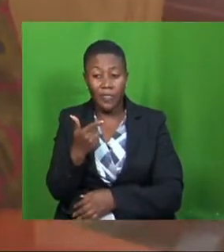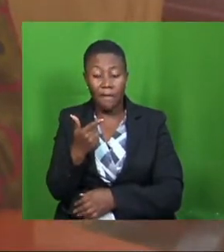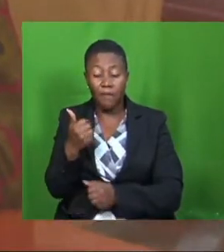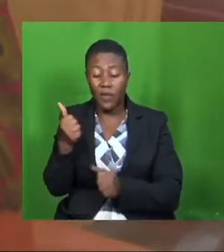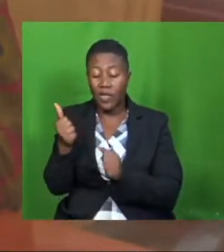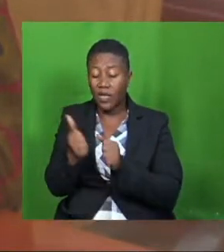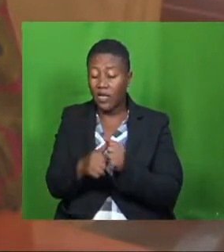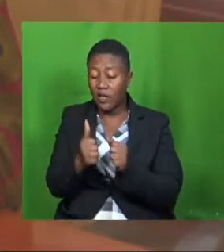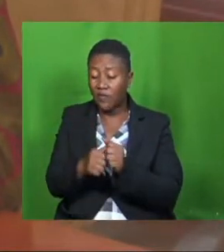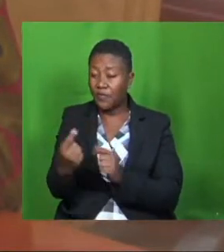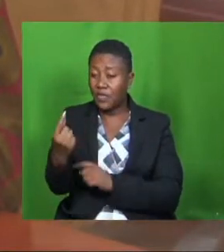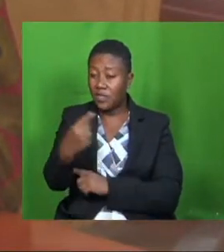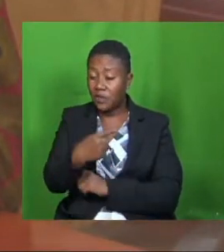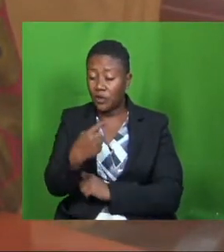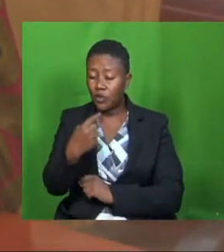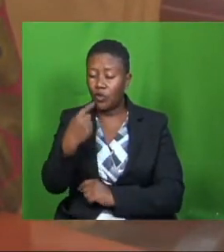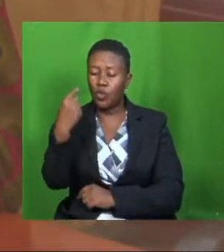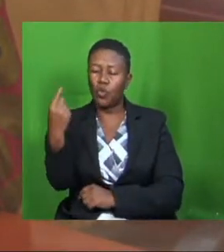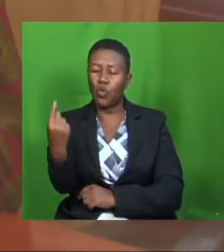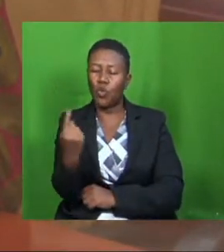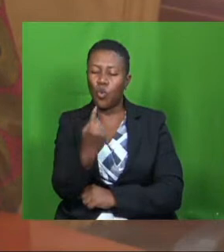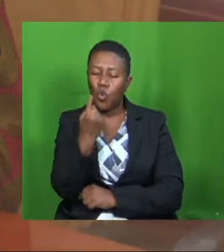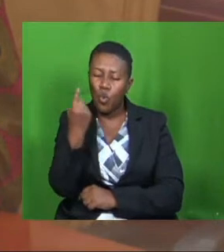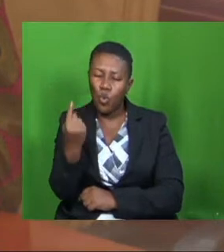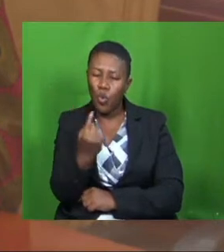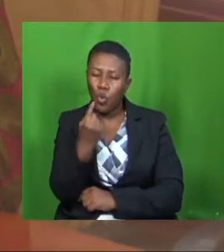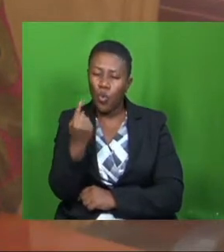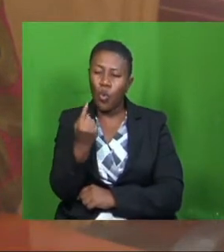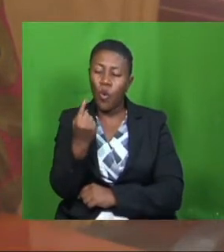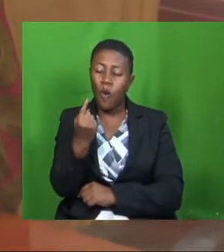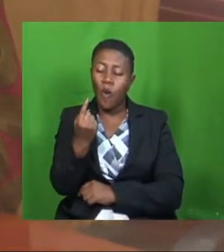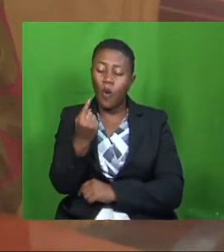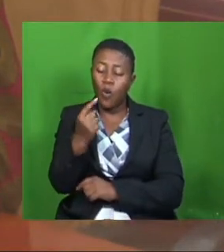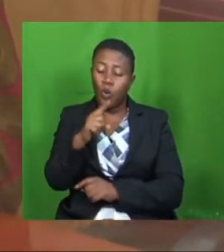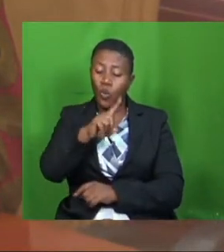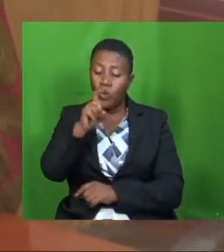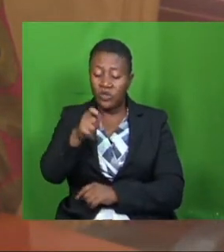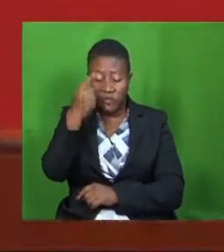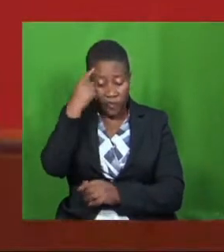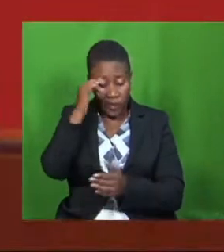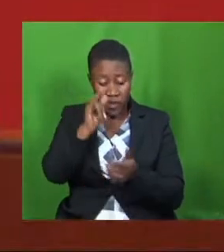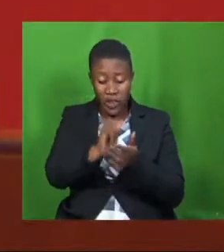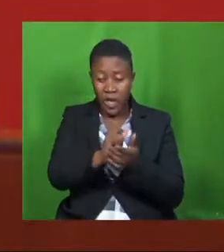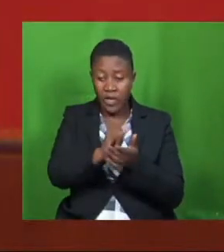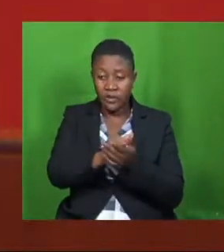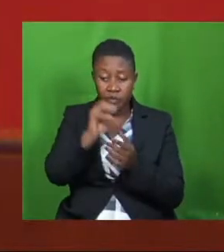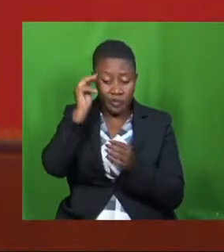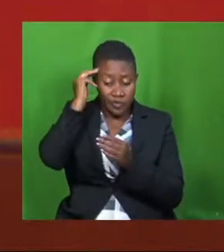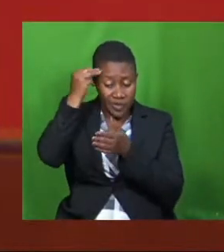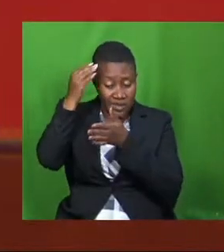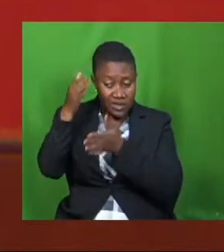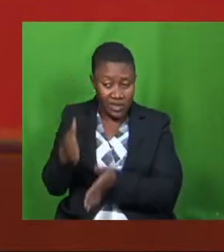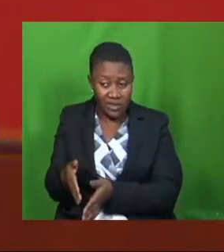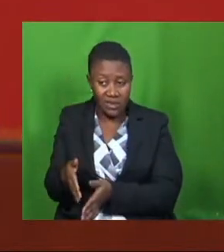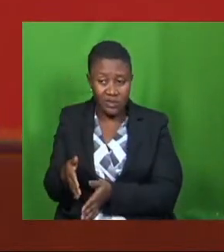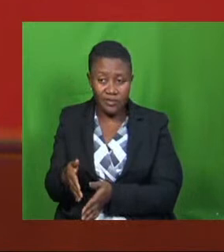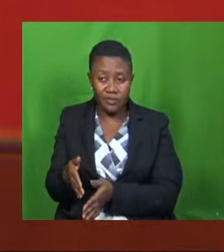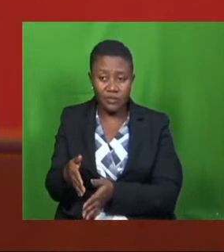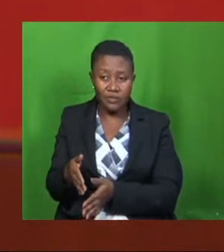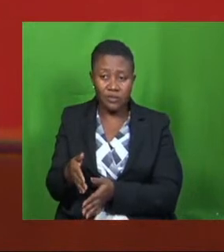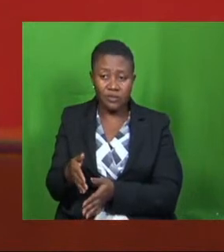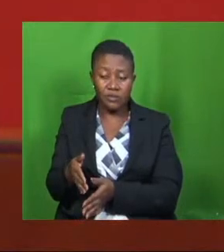Holding on to your fire and holding on to your guns are both